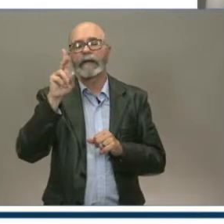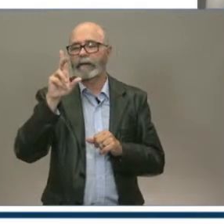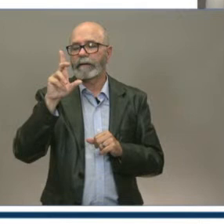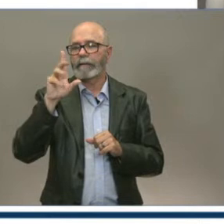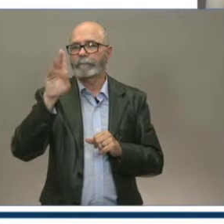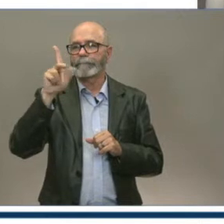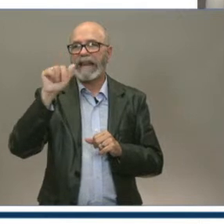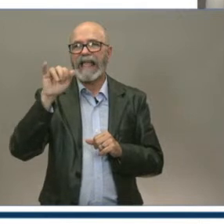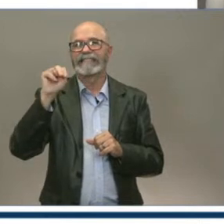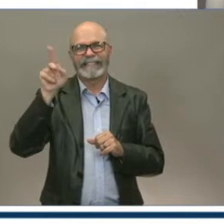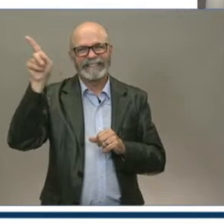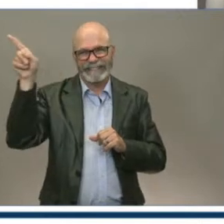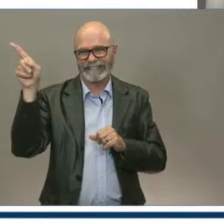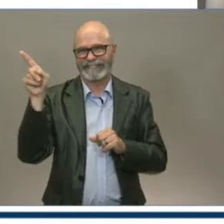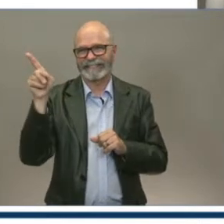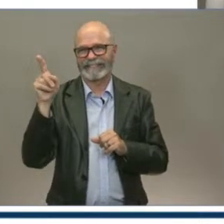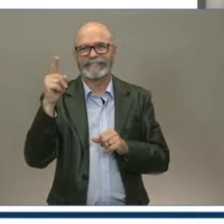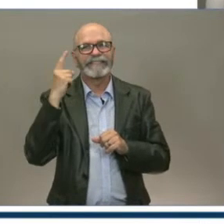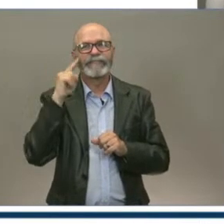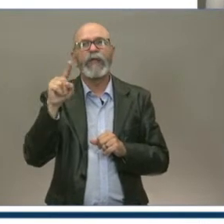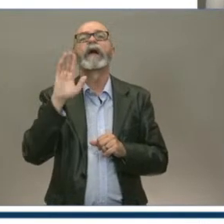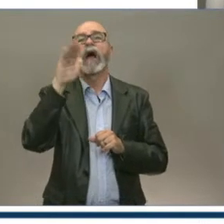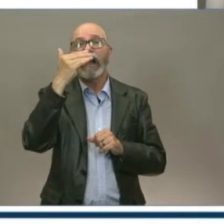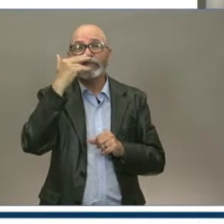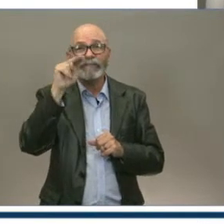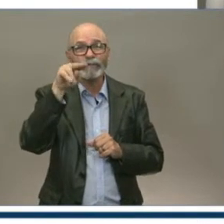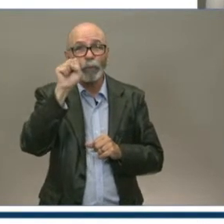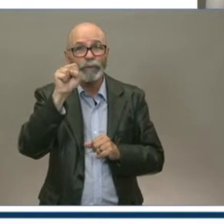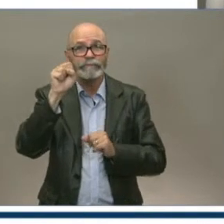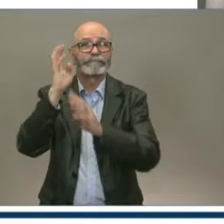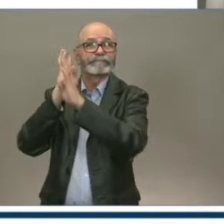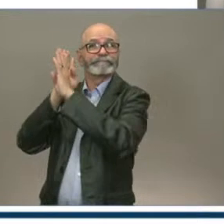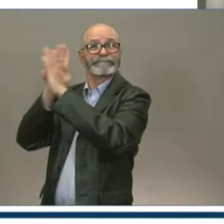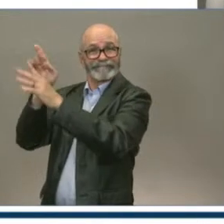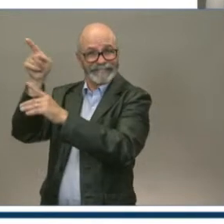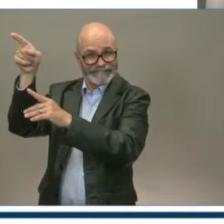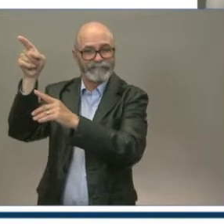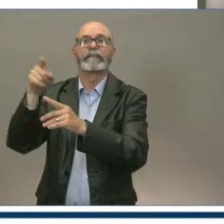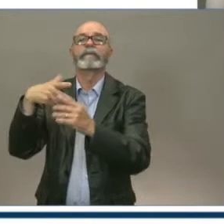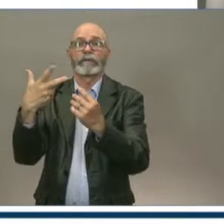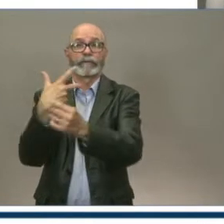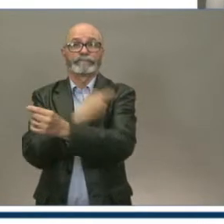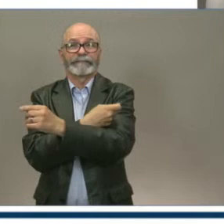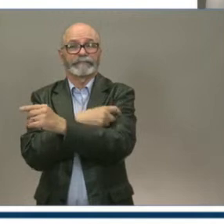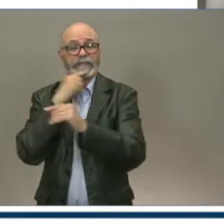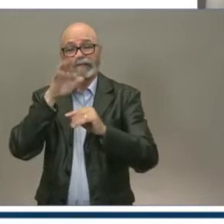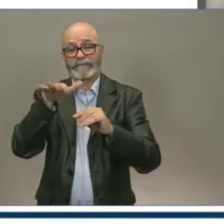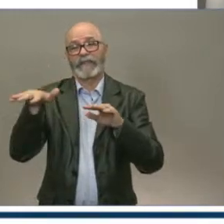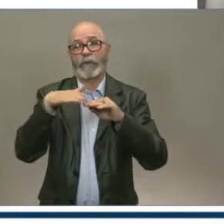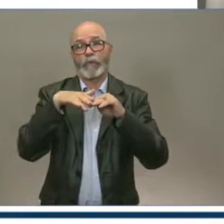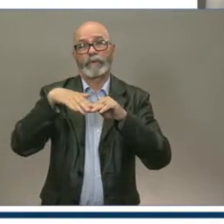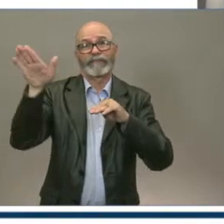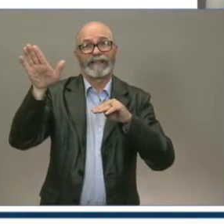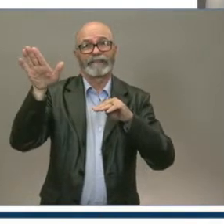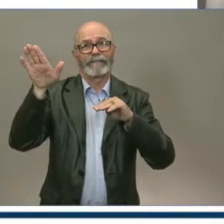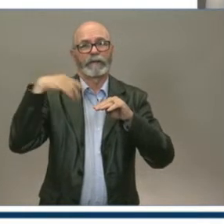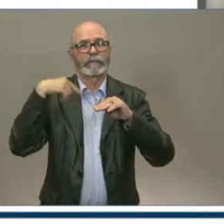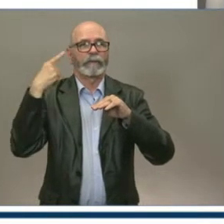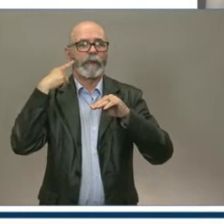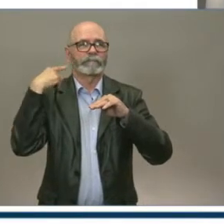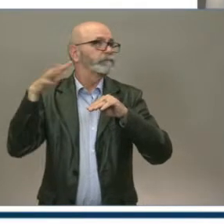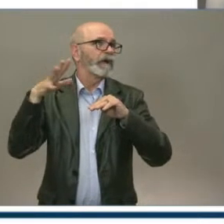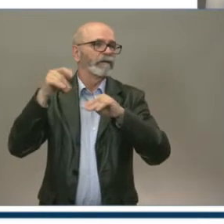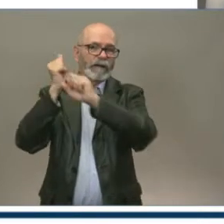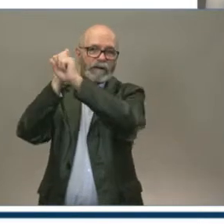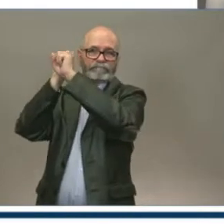vaccinate 250 people over the age of 55. From what I've heard, the atmosphere was outstanding, an excellent turnout from the communities